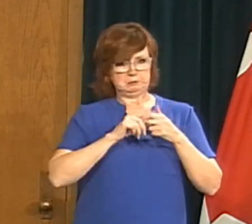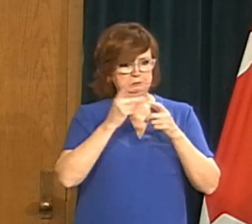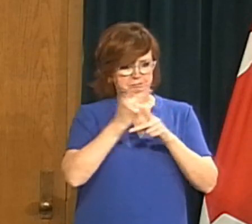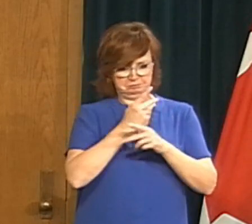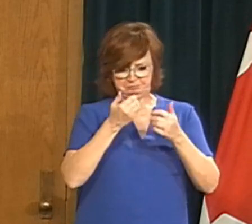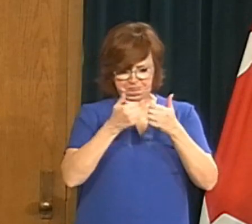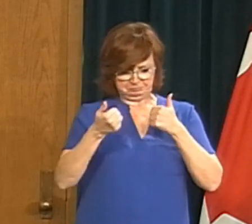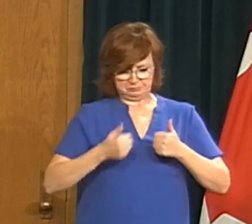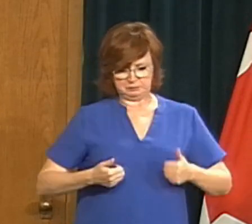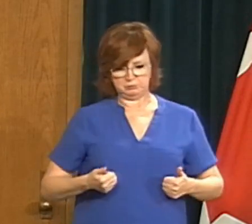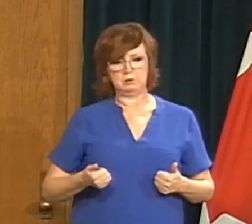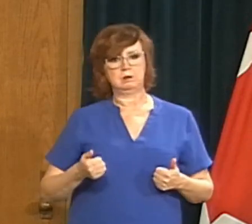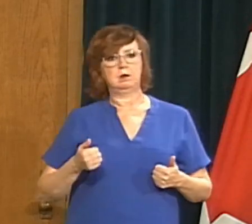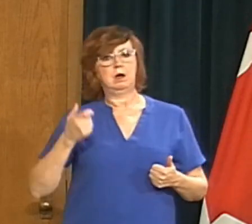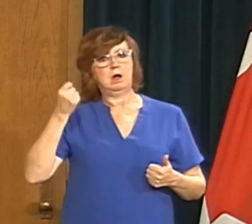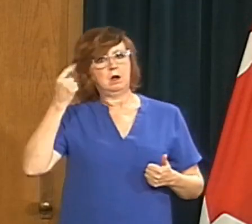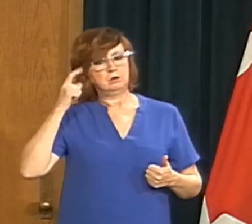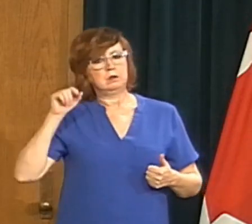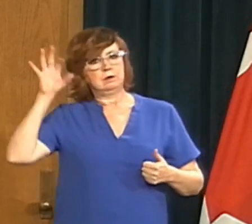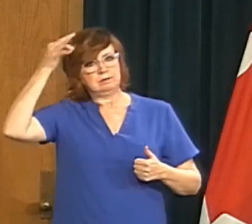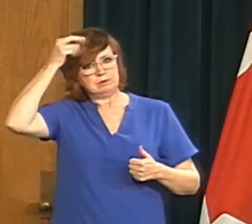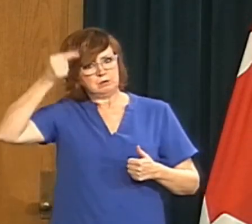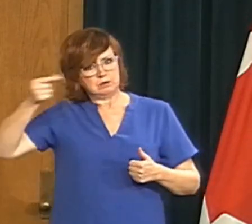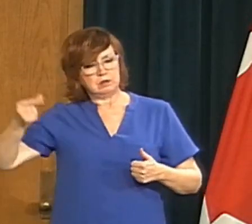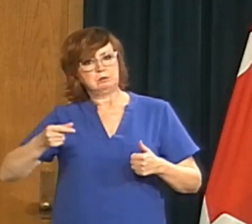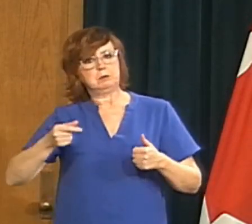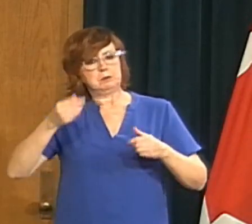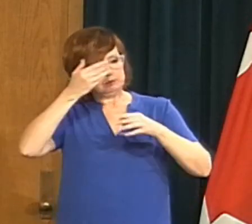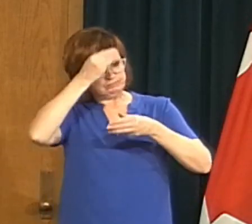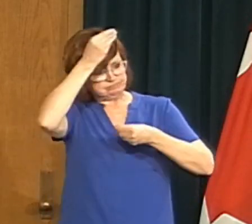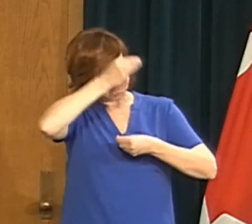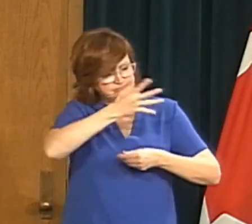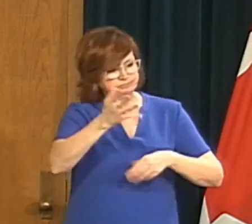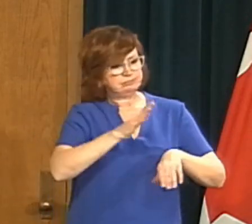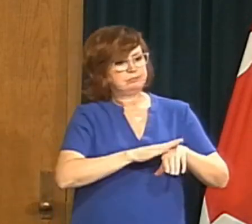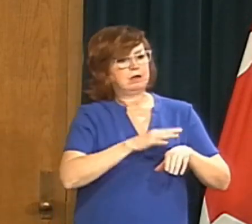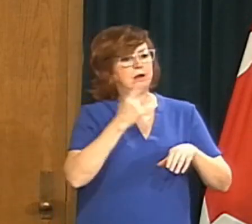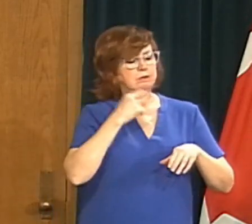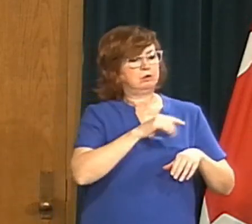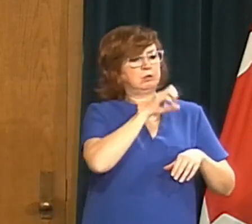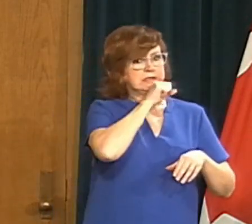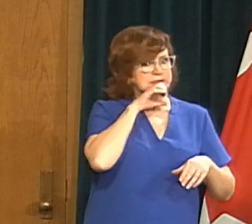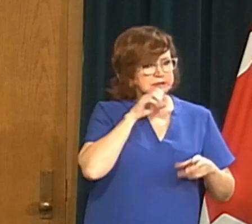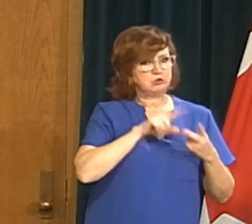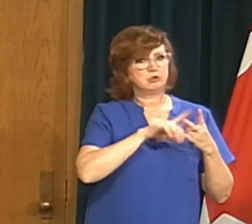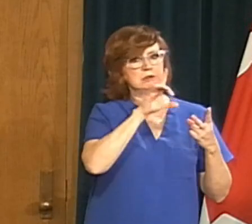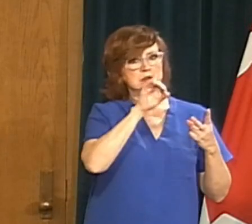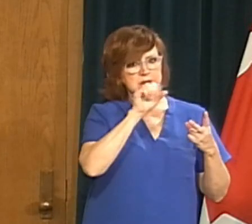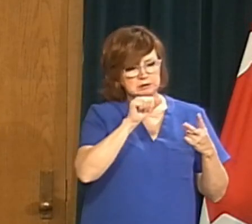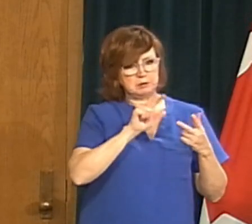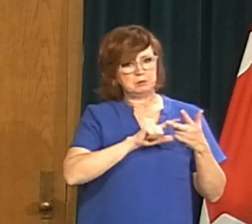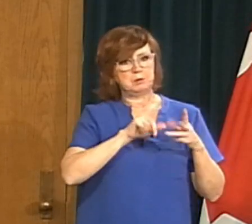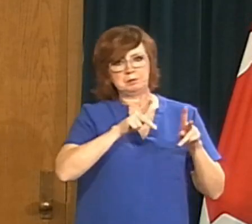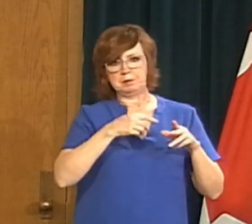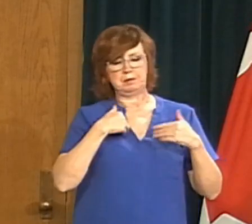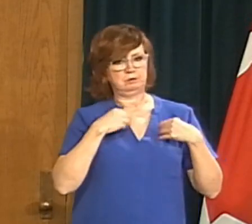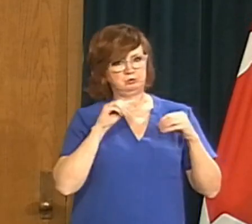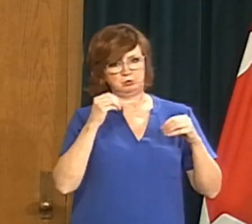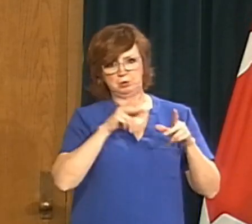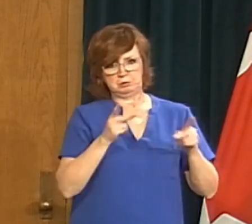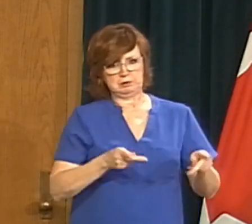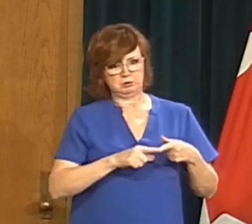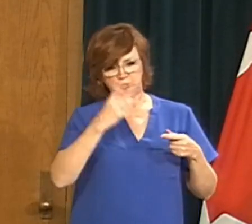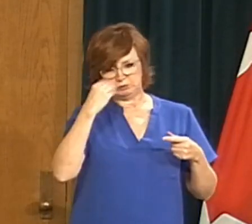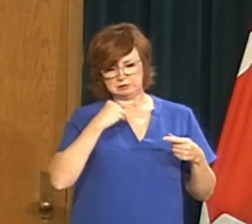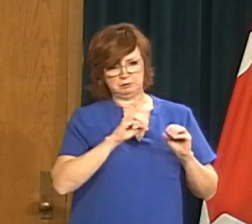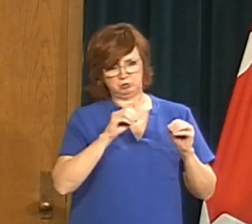intend this to be those working with the vulnerable population. Follow-up, Arthur? One follow-up. I think in the